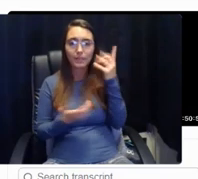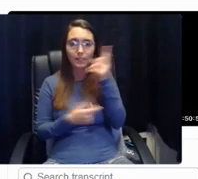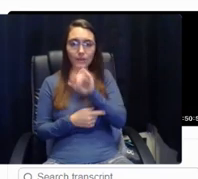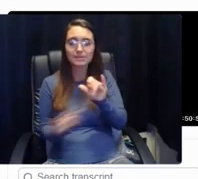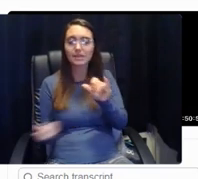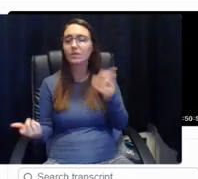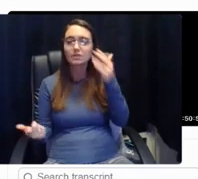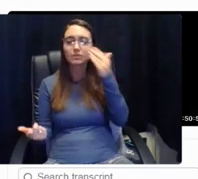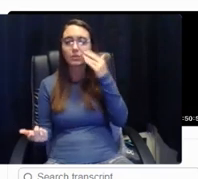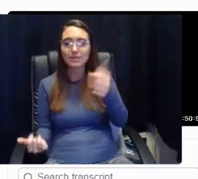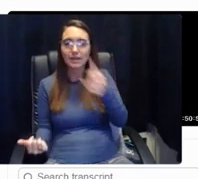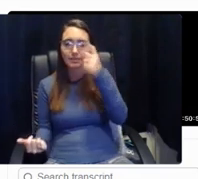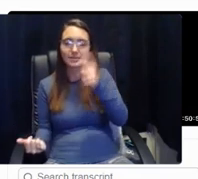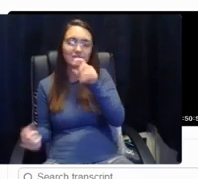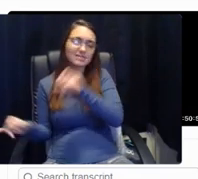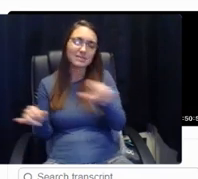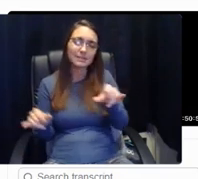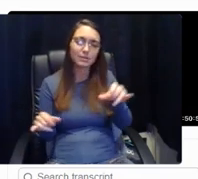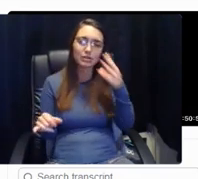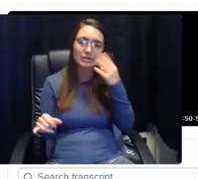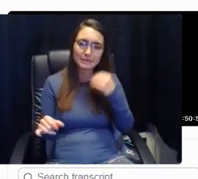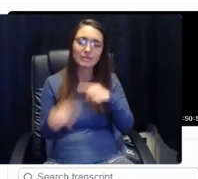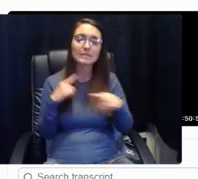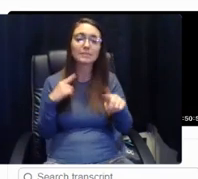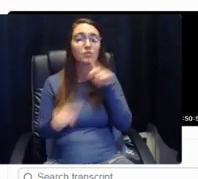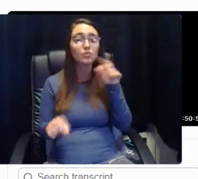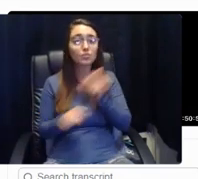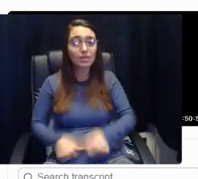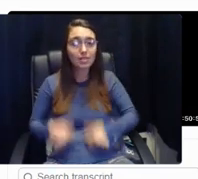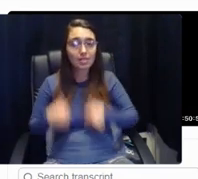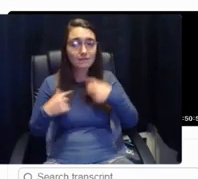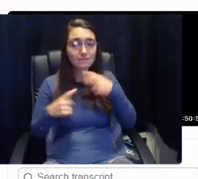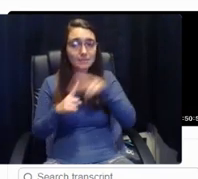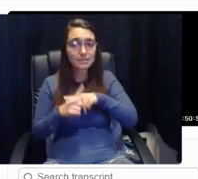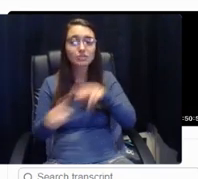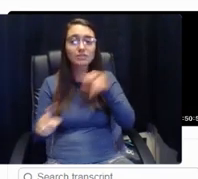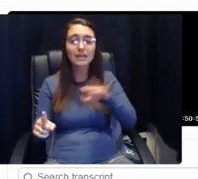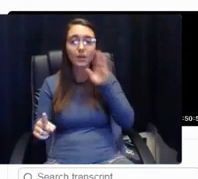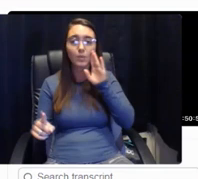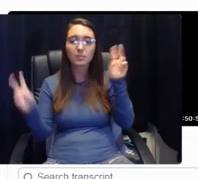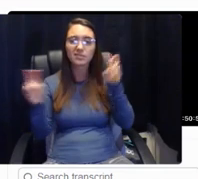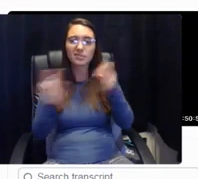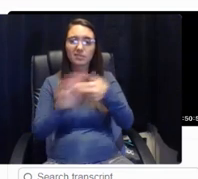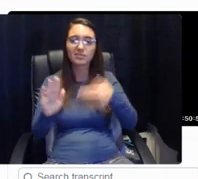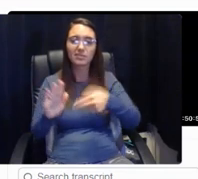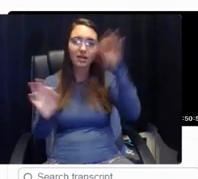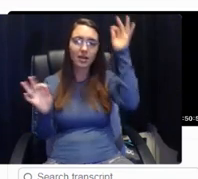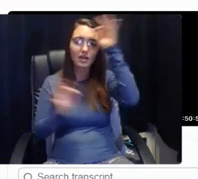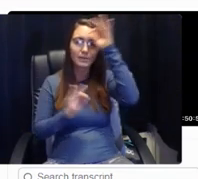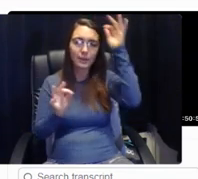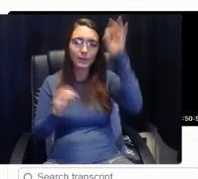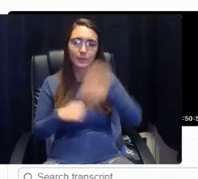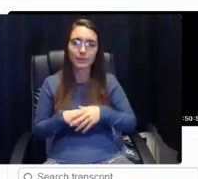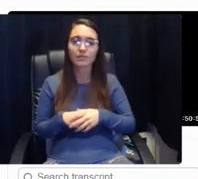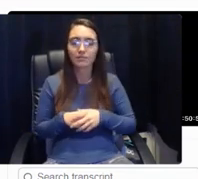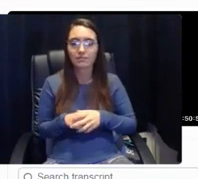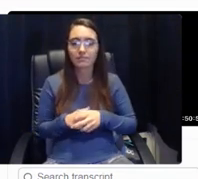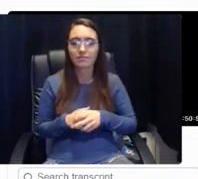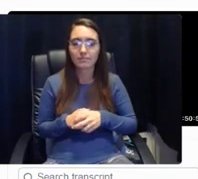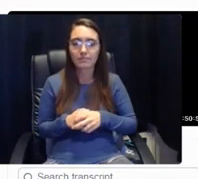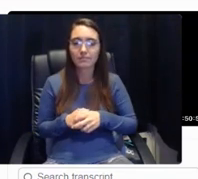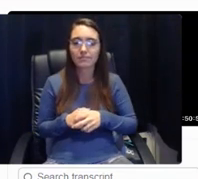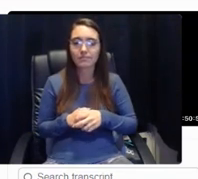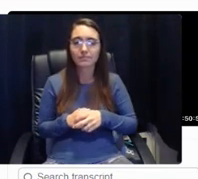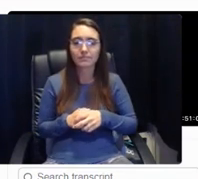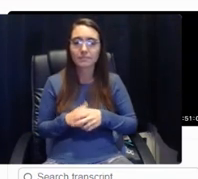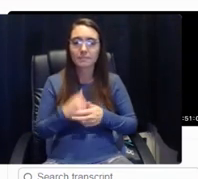is just a simulated situation, but in real application, this will be our unknown, okay? So, in